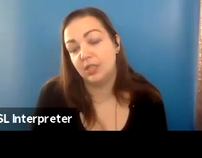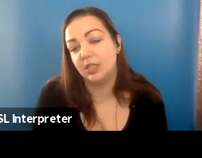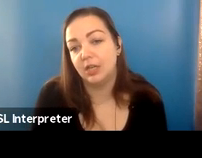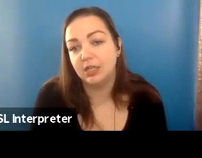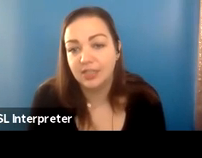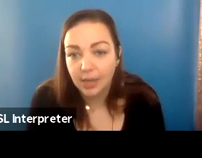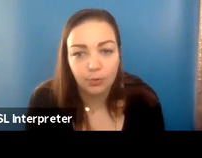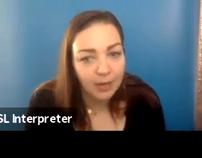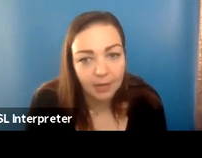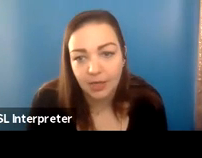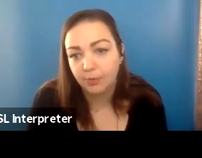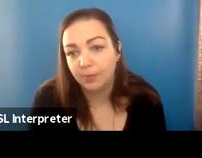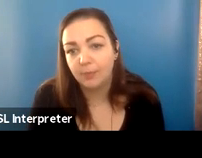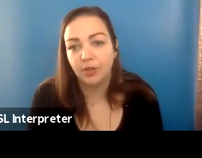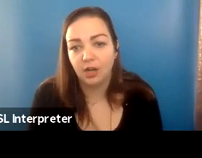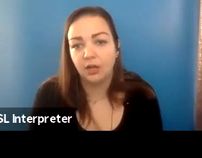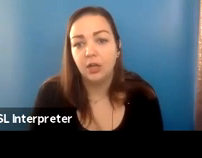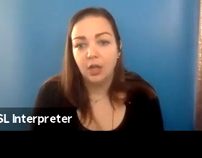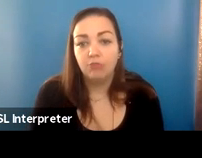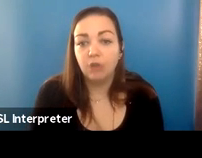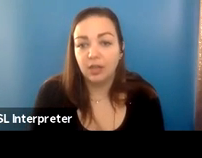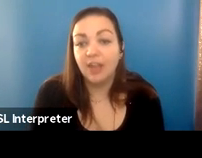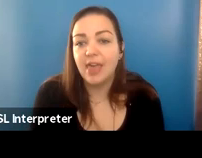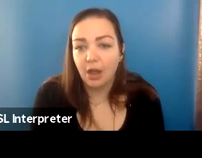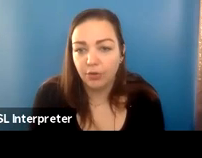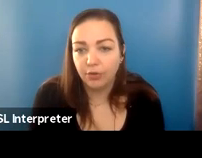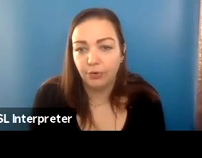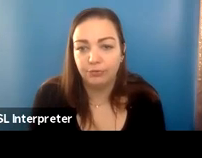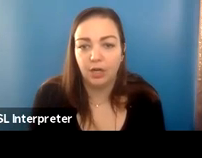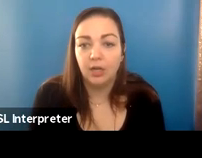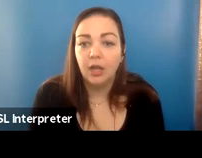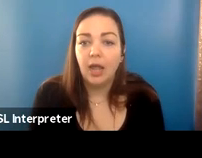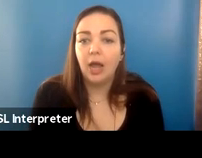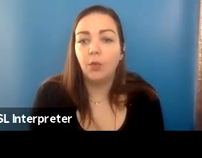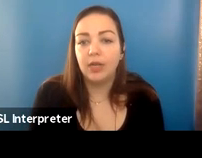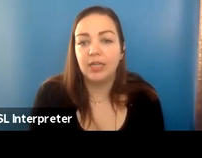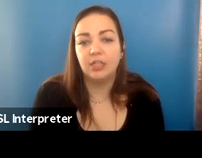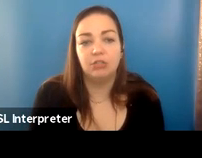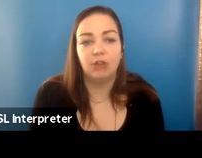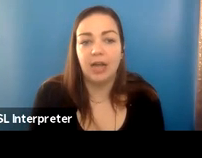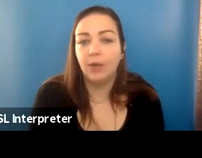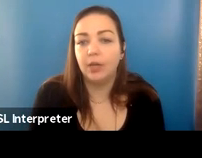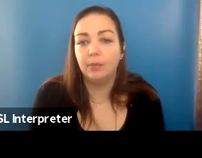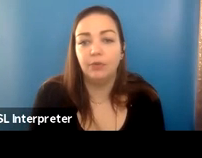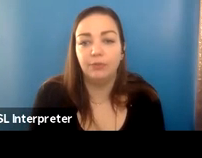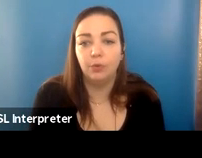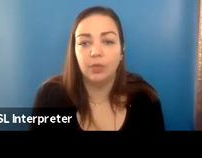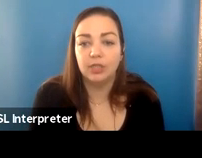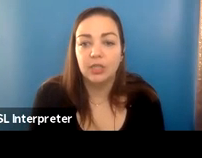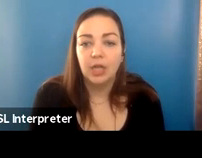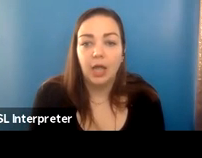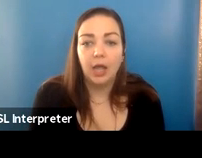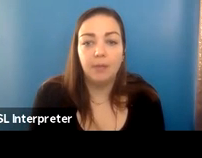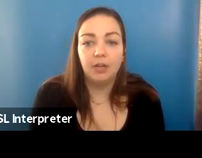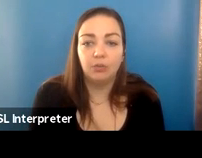people, the disabled Black people, the people that are there on the forefront, how we can integrate and how we can move